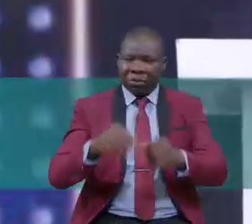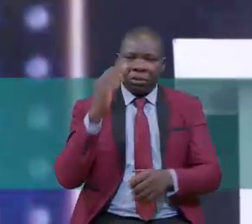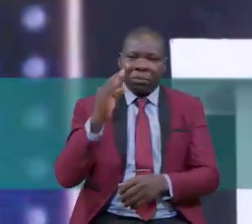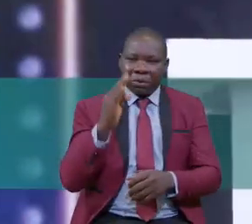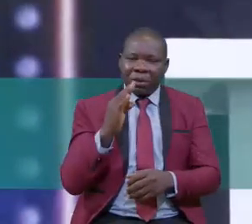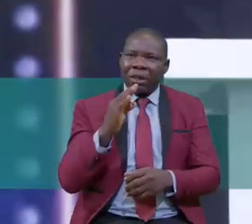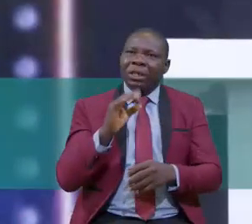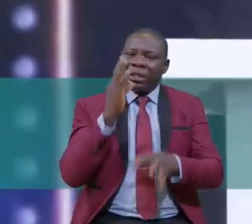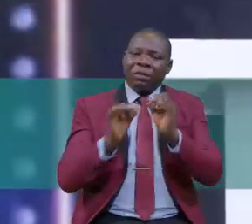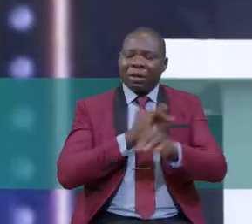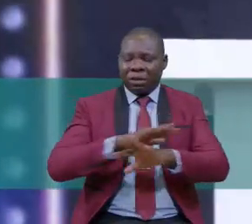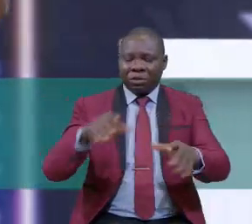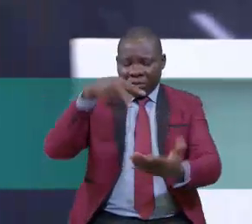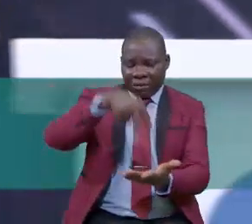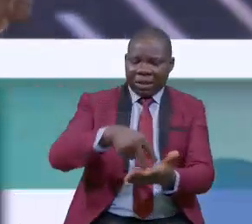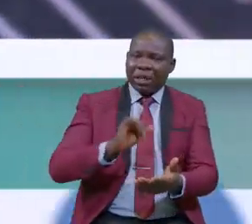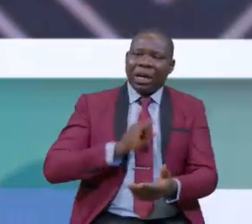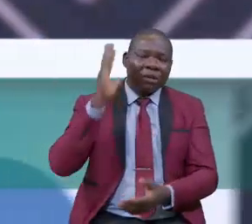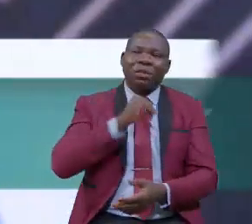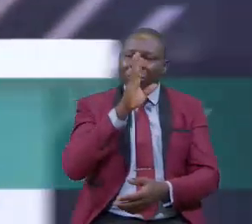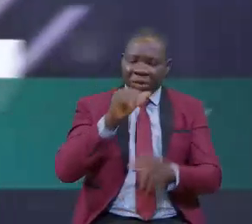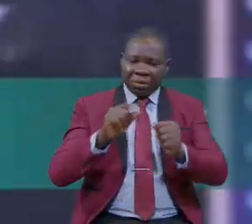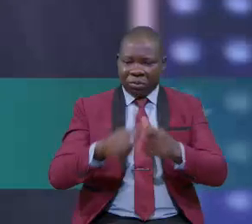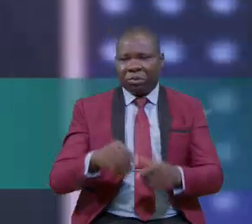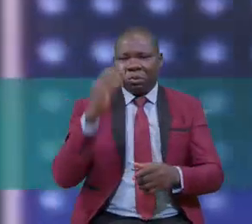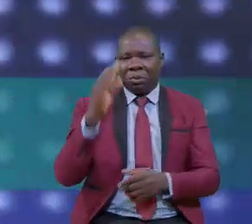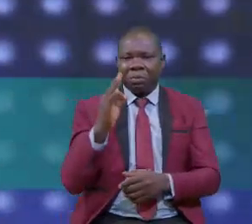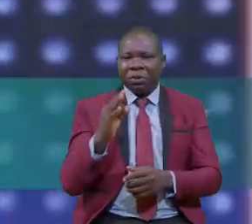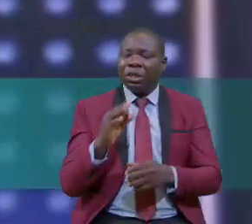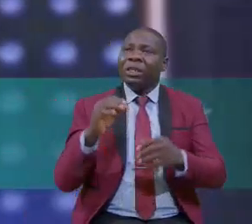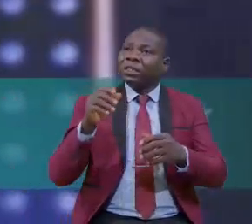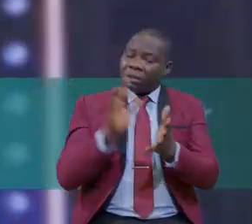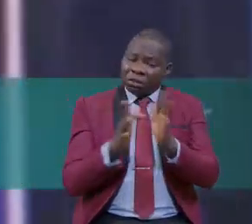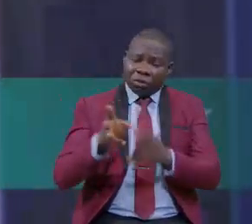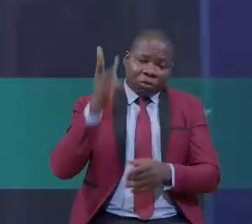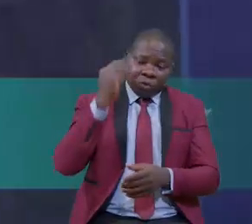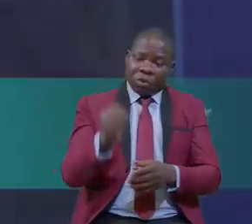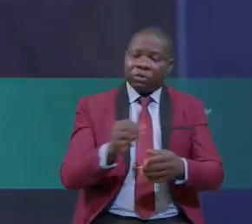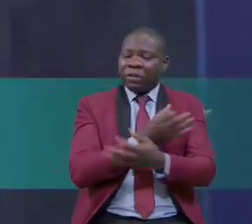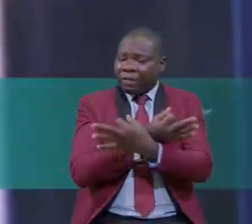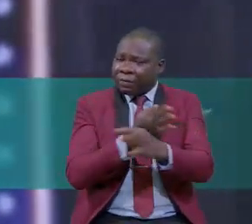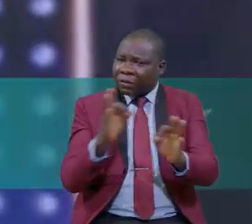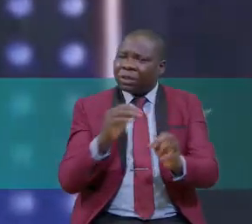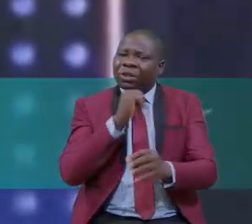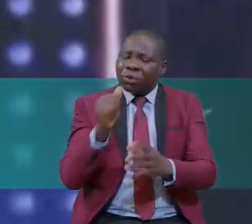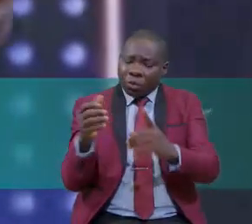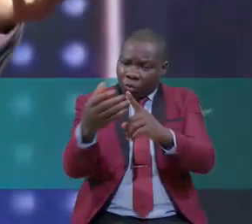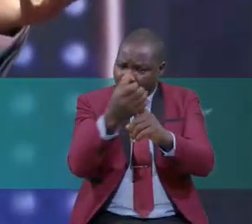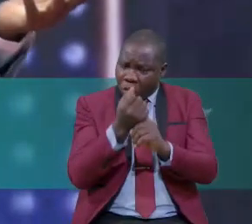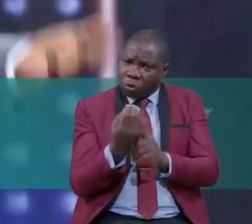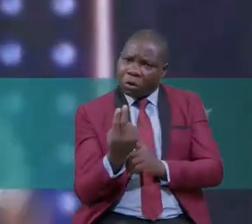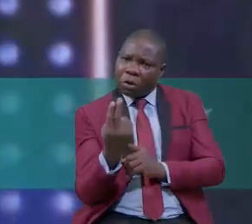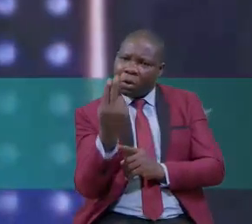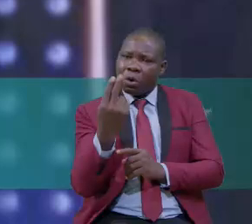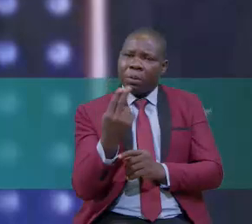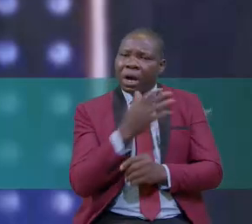Sit, preach. Look this way, preach. Free. He was free in his mind. He was not tied up. And if we're going